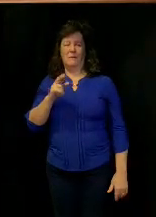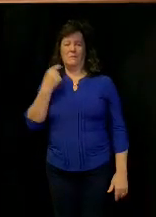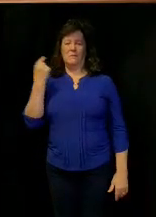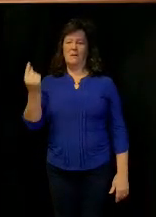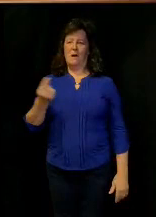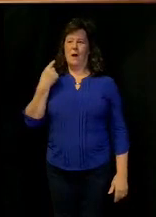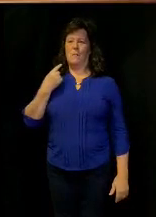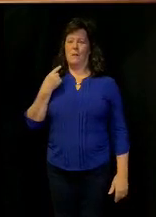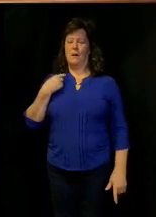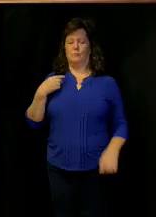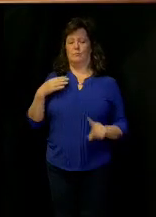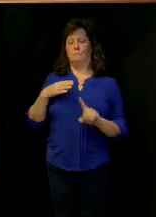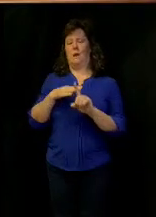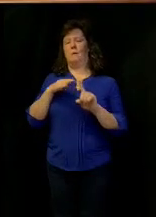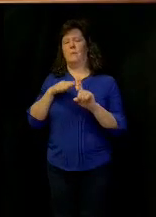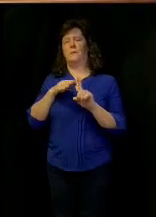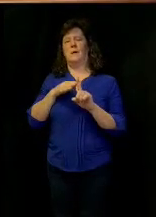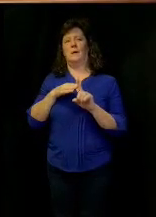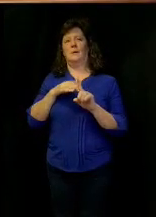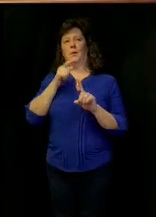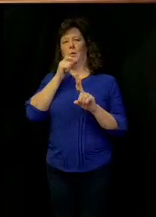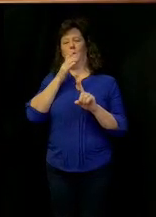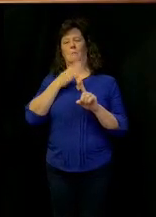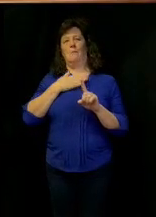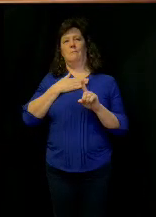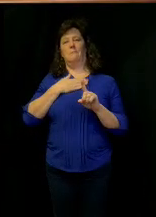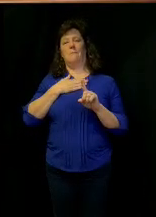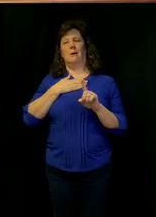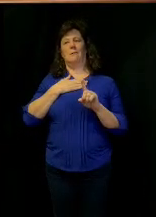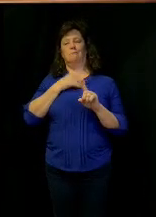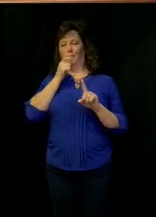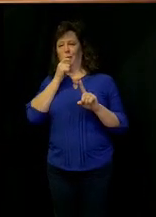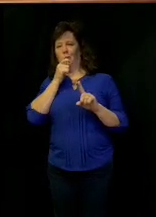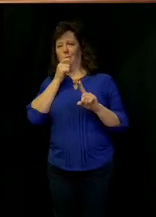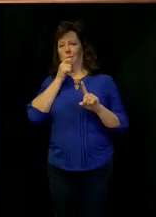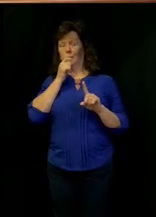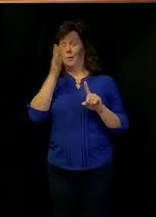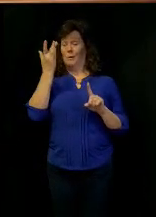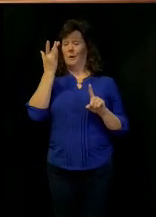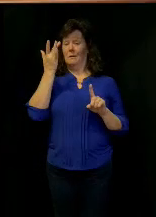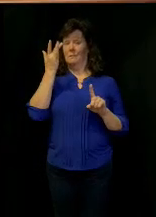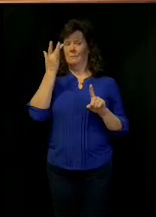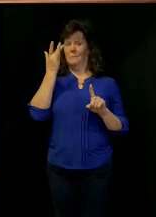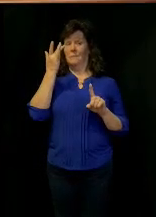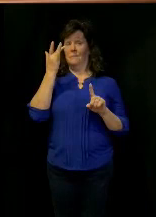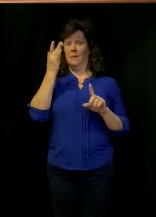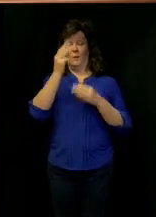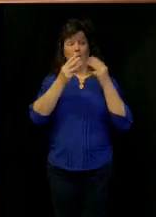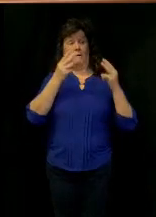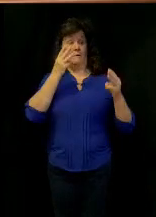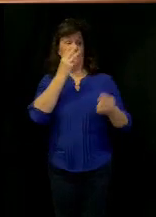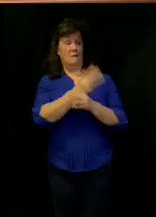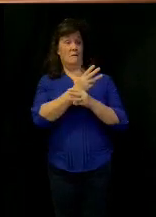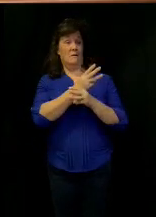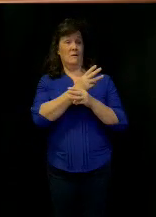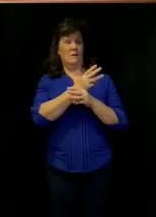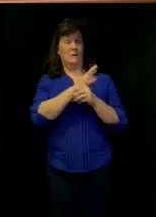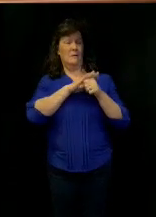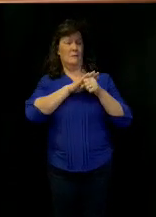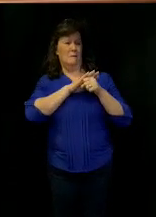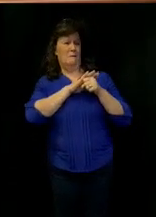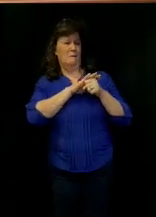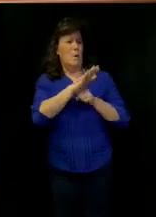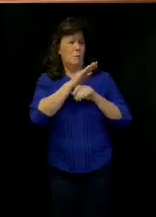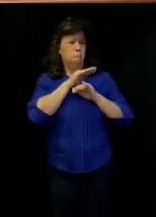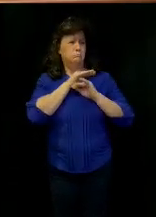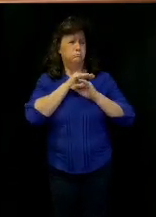be reminded of who we are. Because why? The world is, there's stuff coming at you